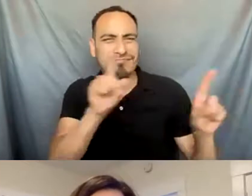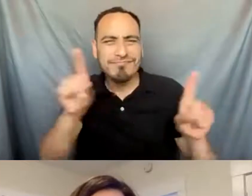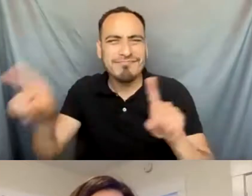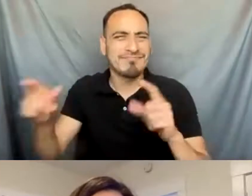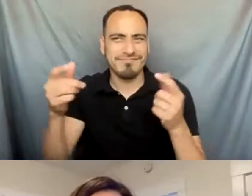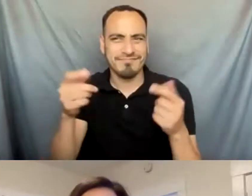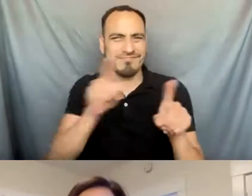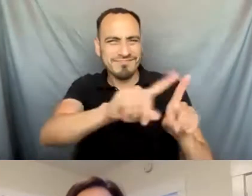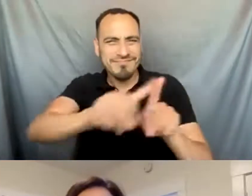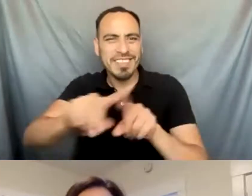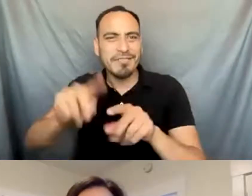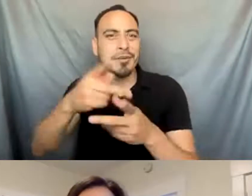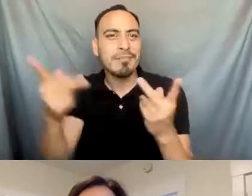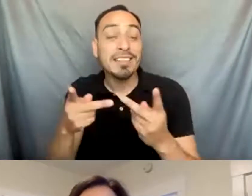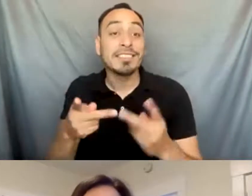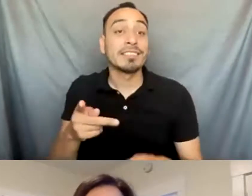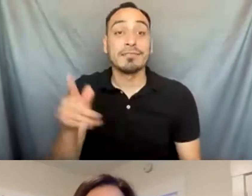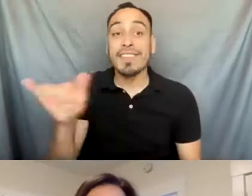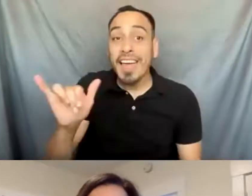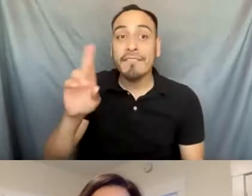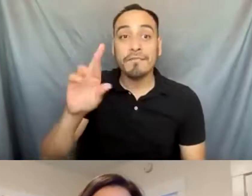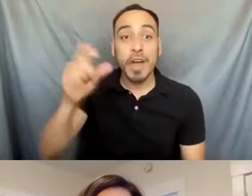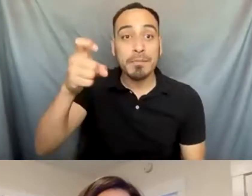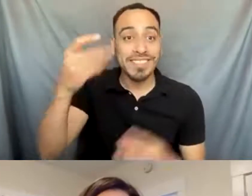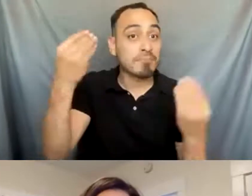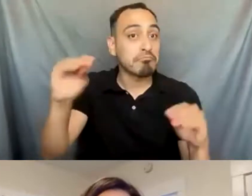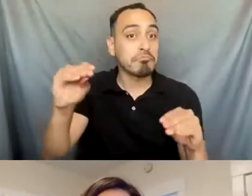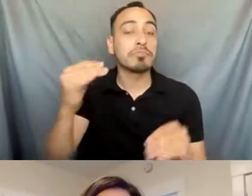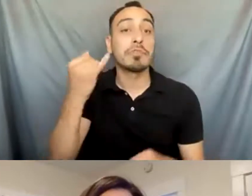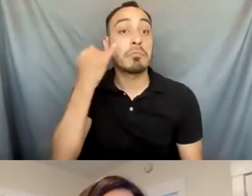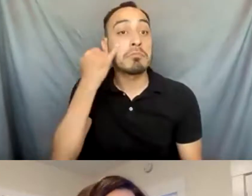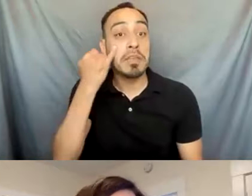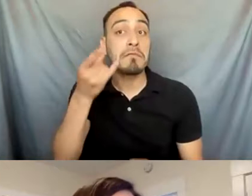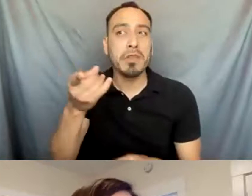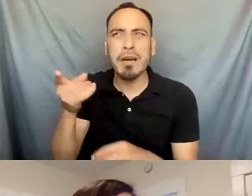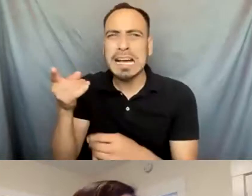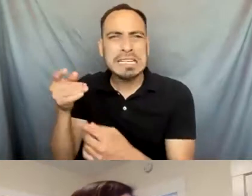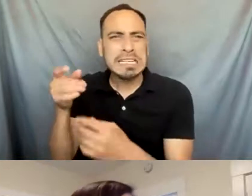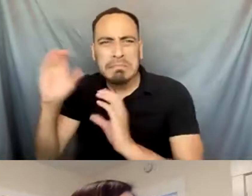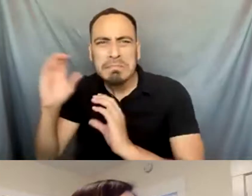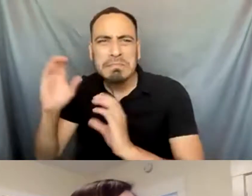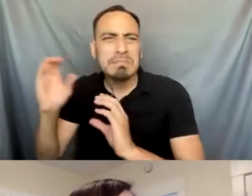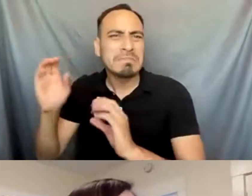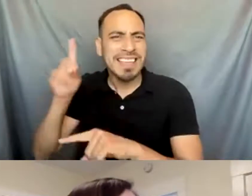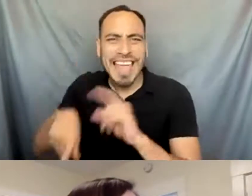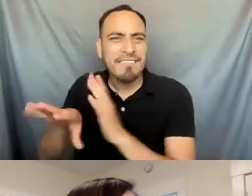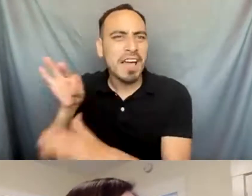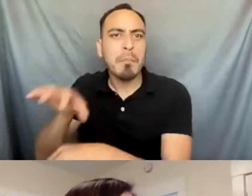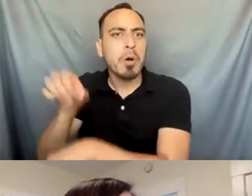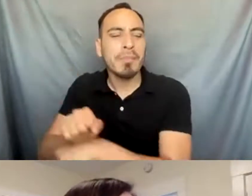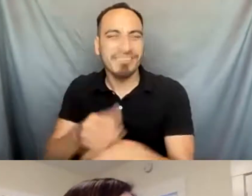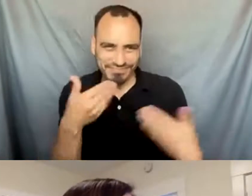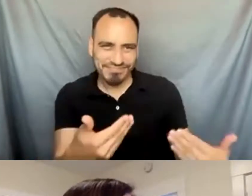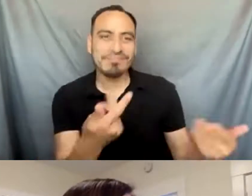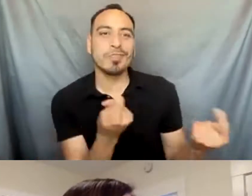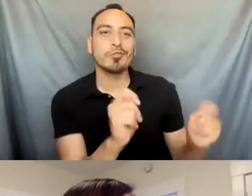pharmacies who many are taking walk-ups. So if you're struggling to make an appointment, you can try walking into a pharmacy and getting an appointment. But the other